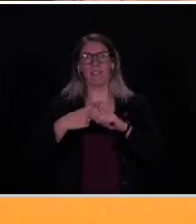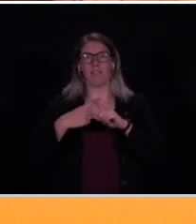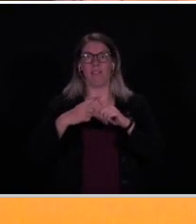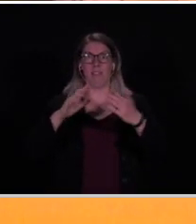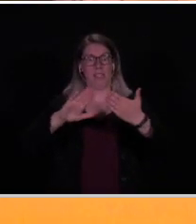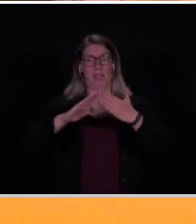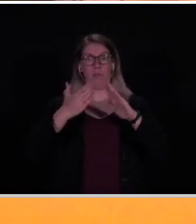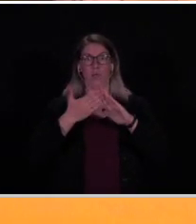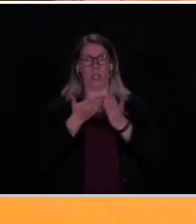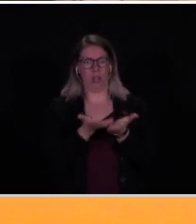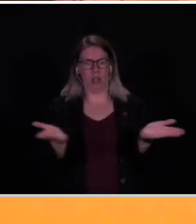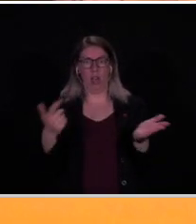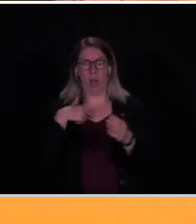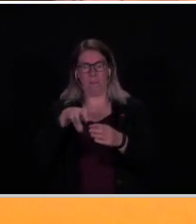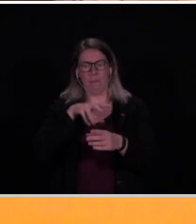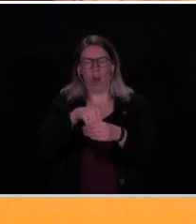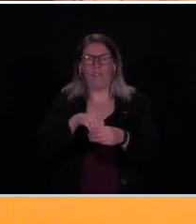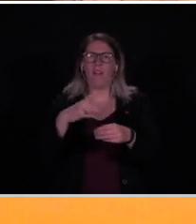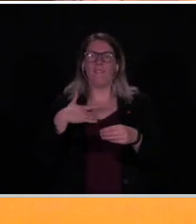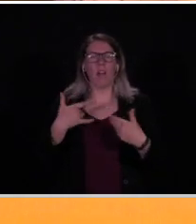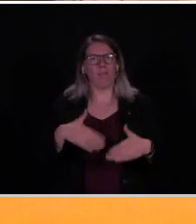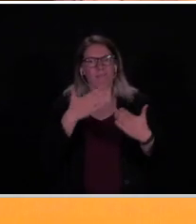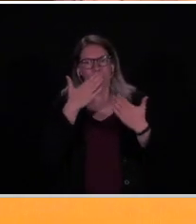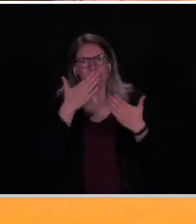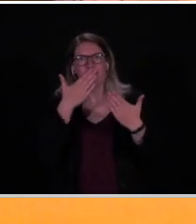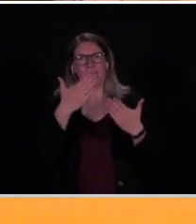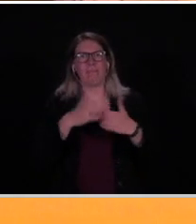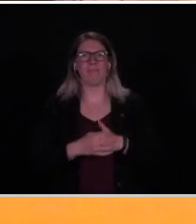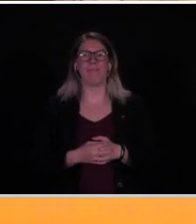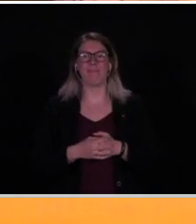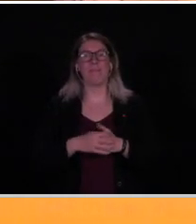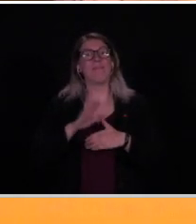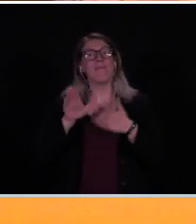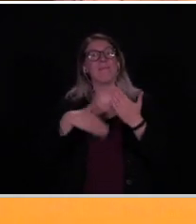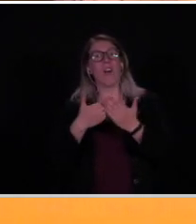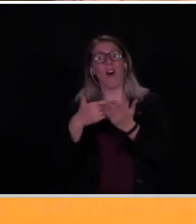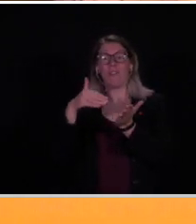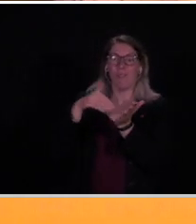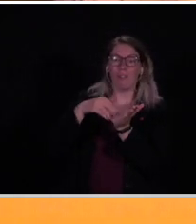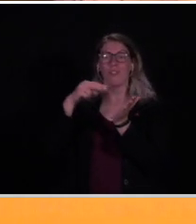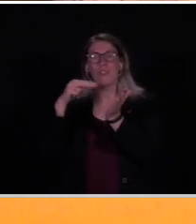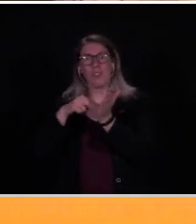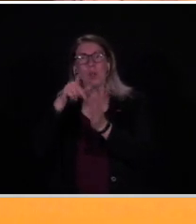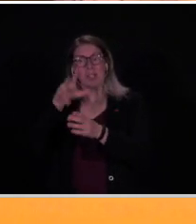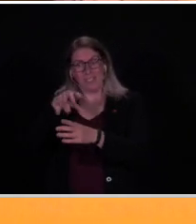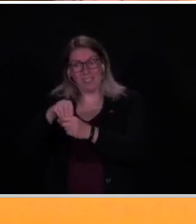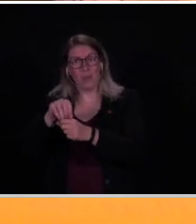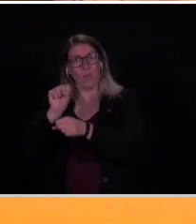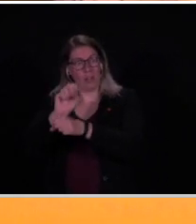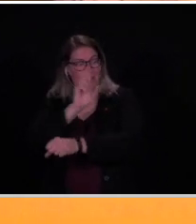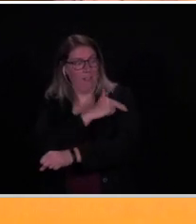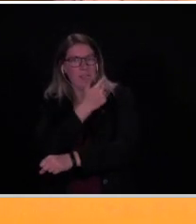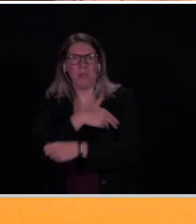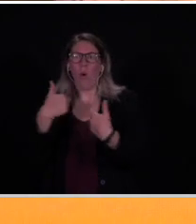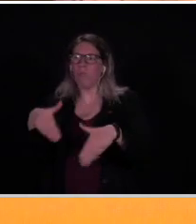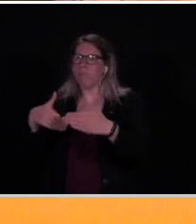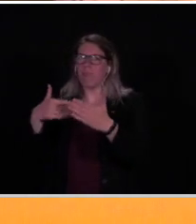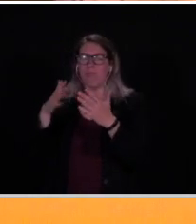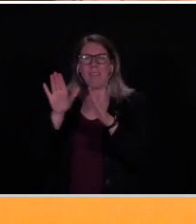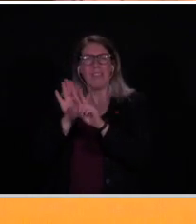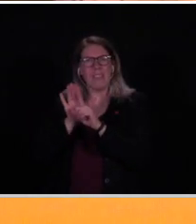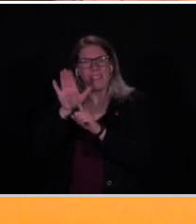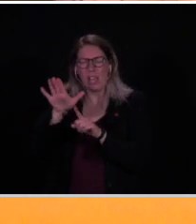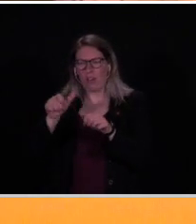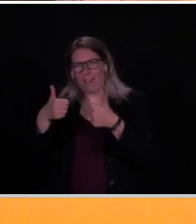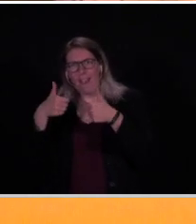are fortunate to be part of, and for all the essential workers on the front lines of this crisis who are demonstrating enormous